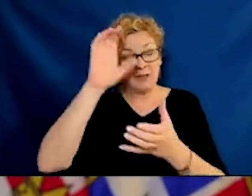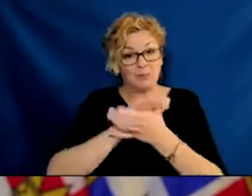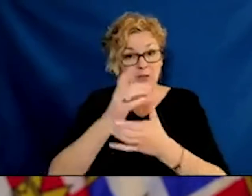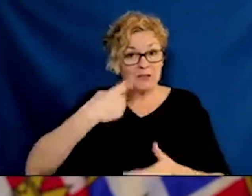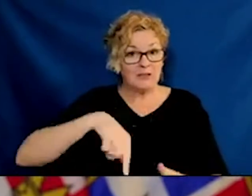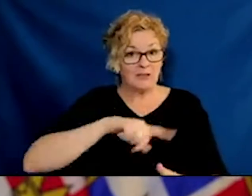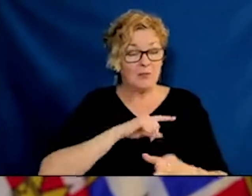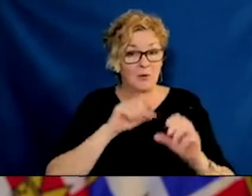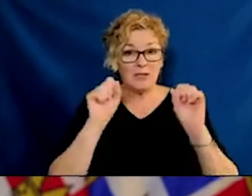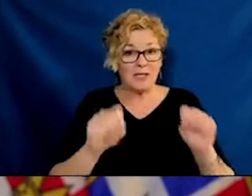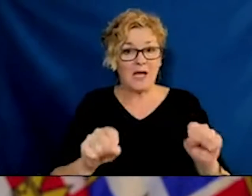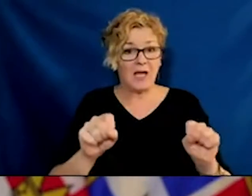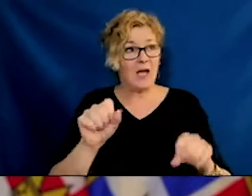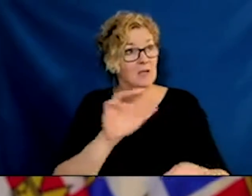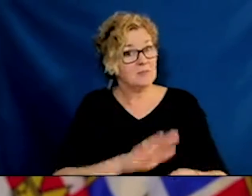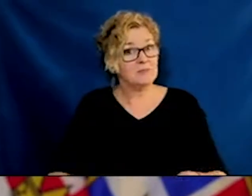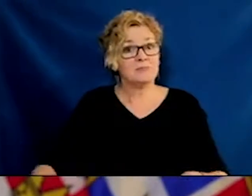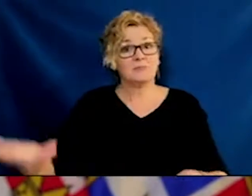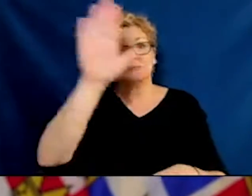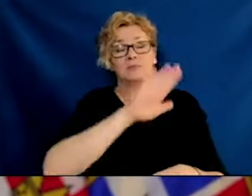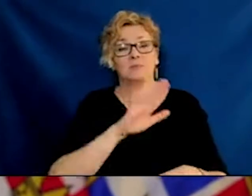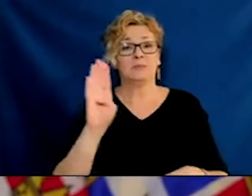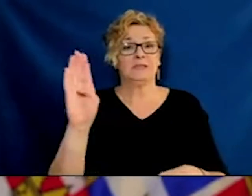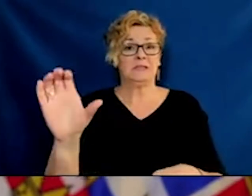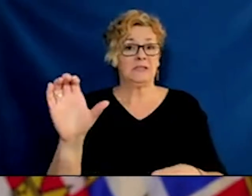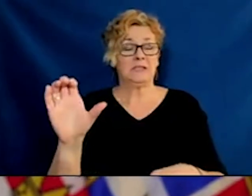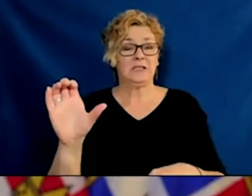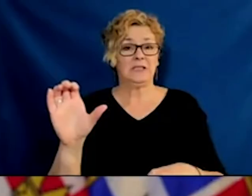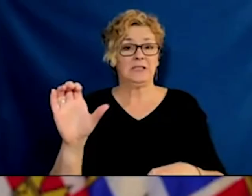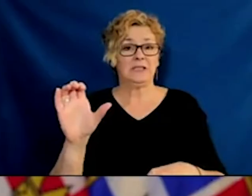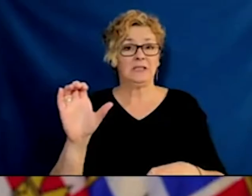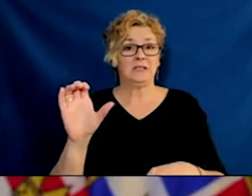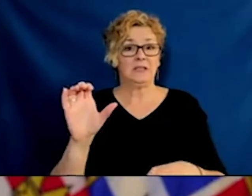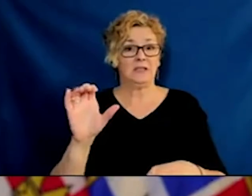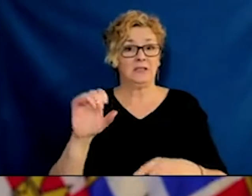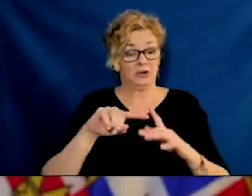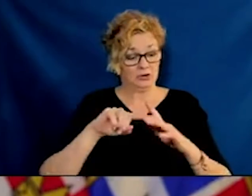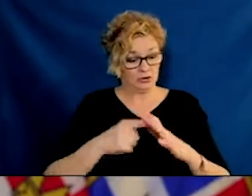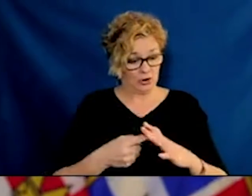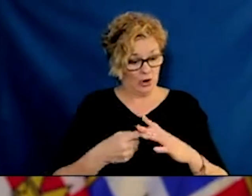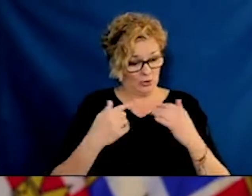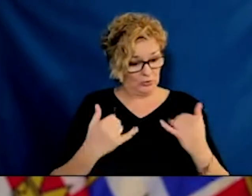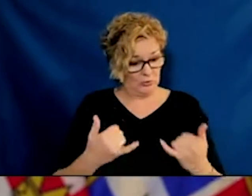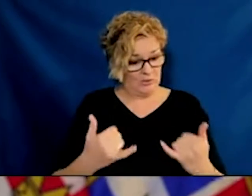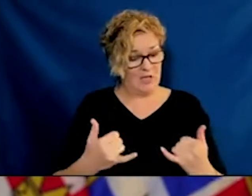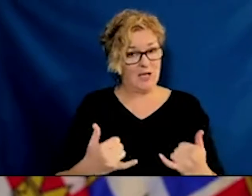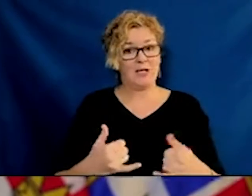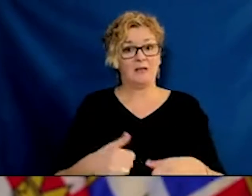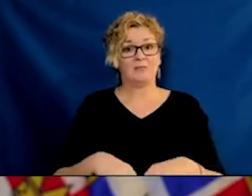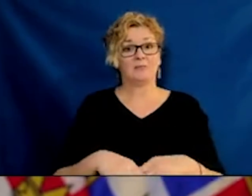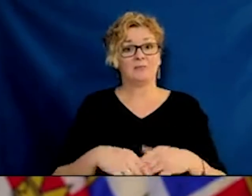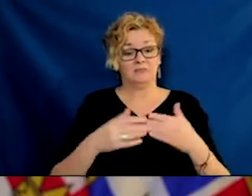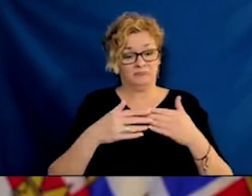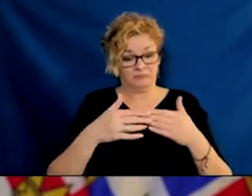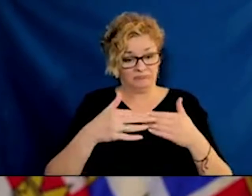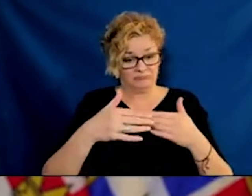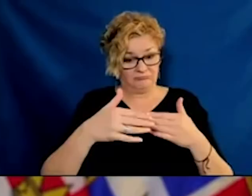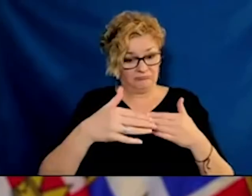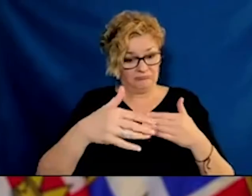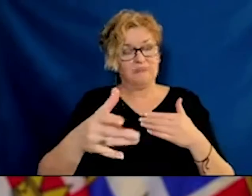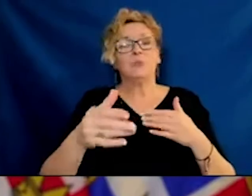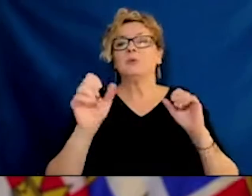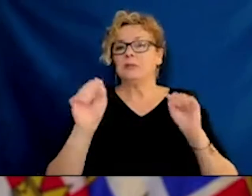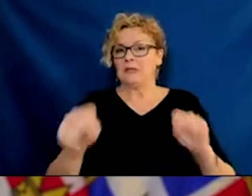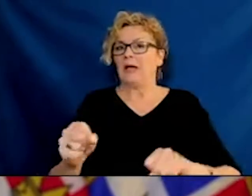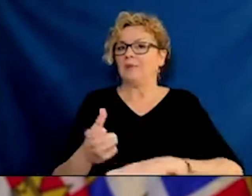Across our province, today, tomorrow, we can make a difference. And we need to do that as